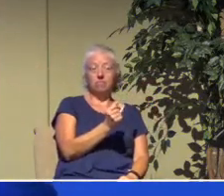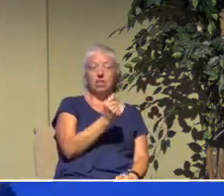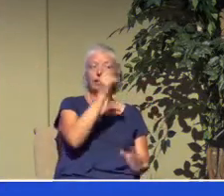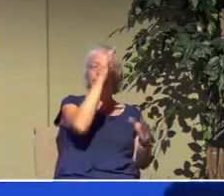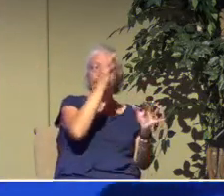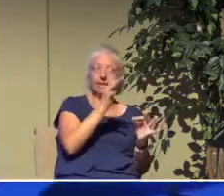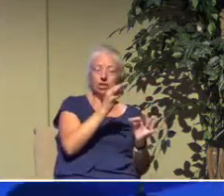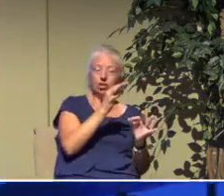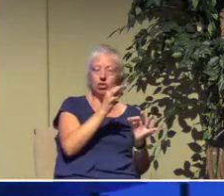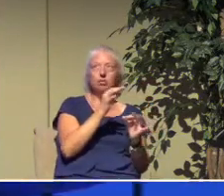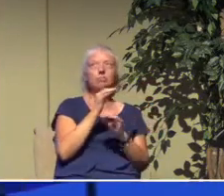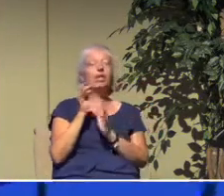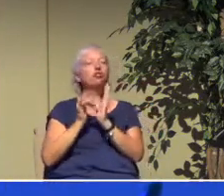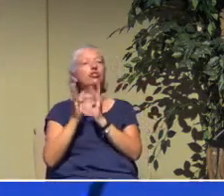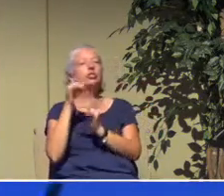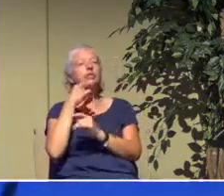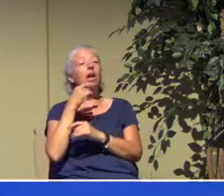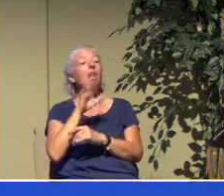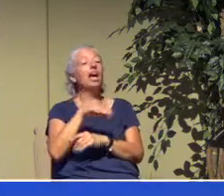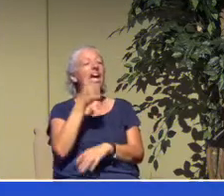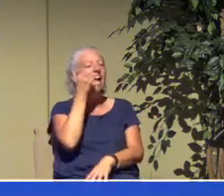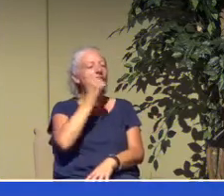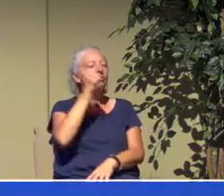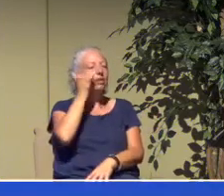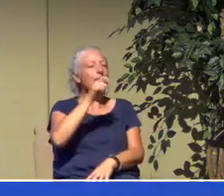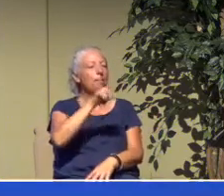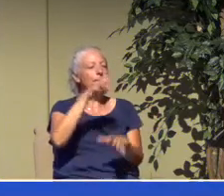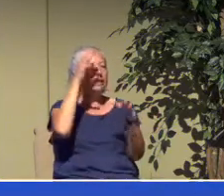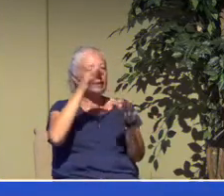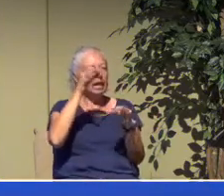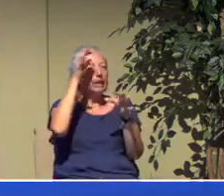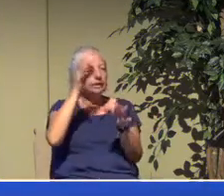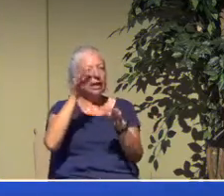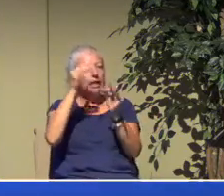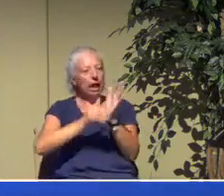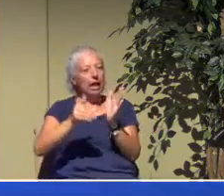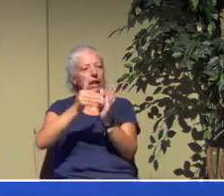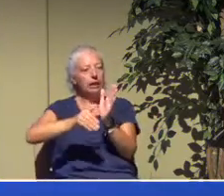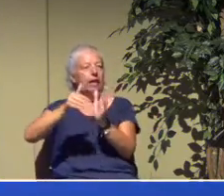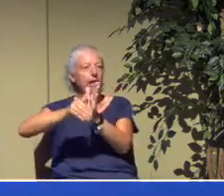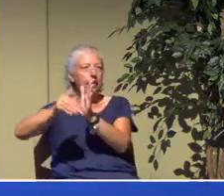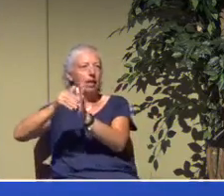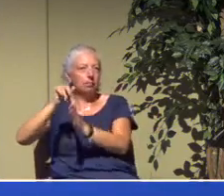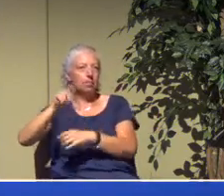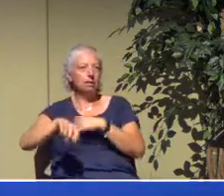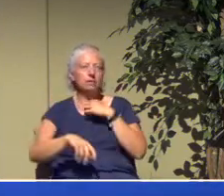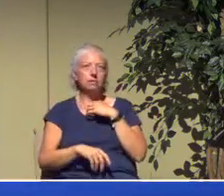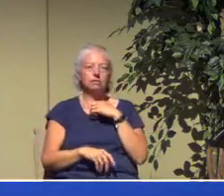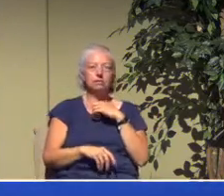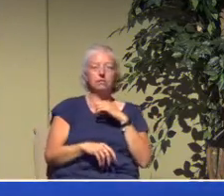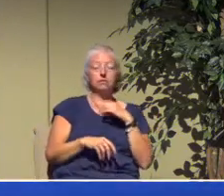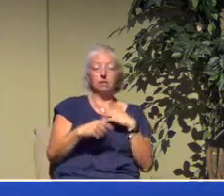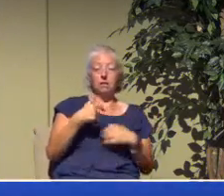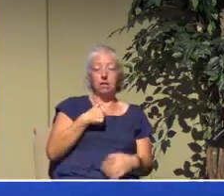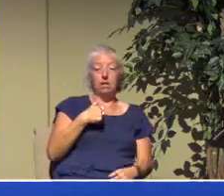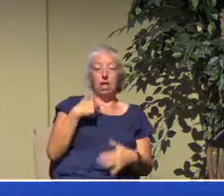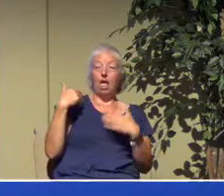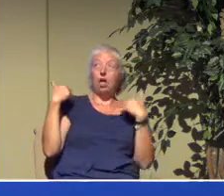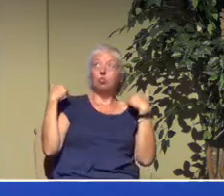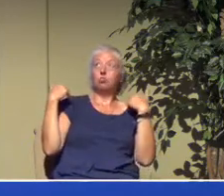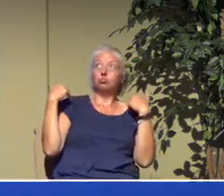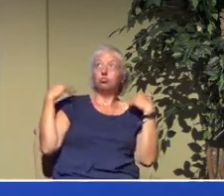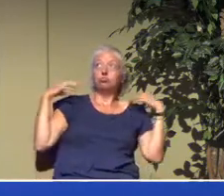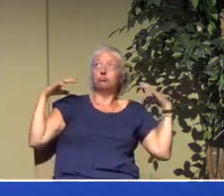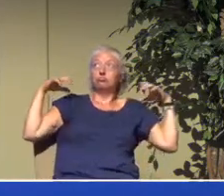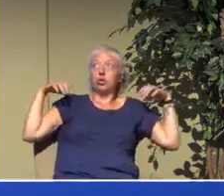decision, Jesus said, it's every day. Every day we have to decide again. am I going to carry Jesus'